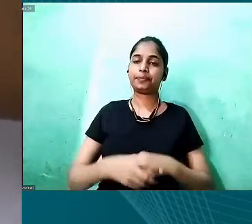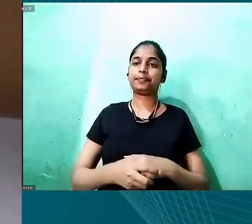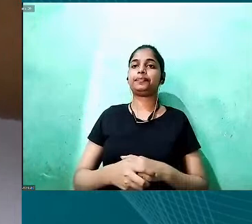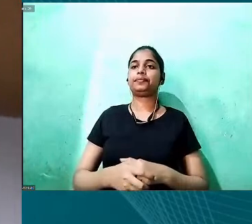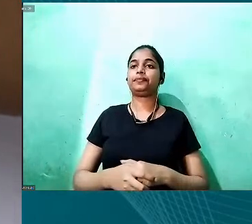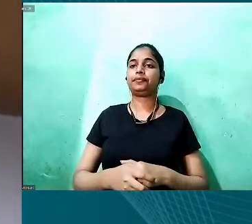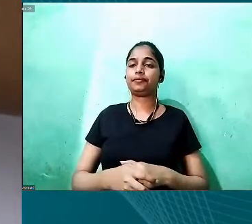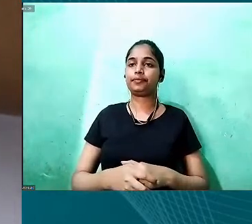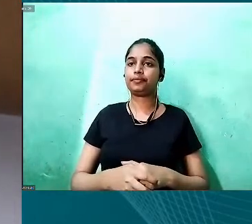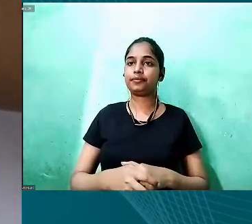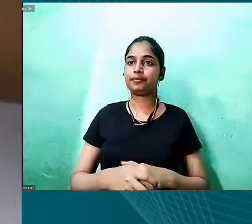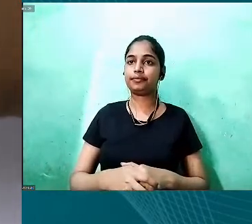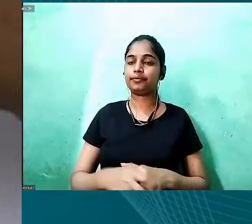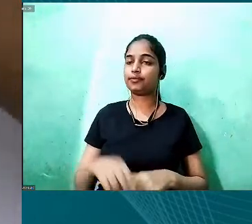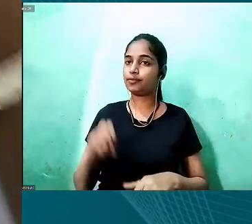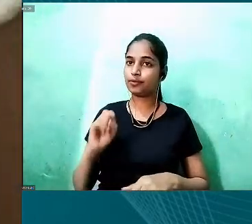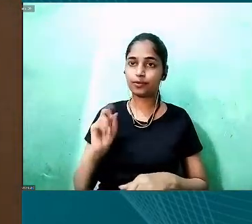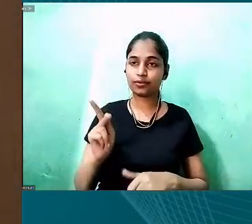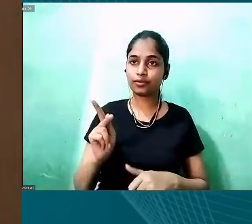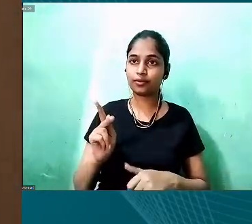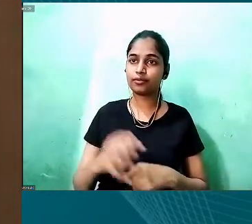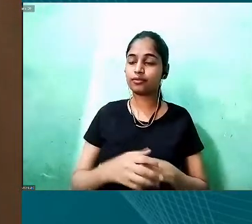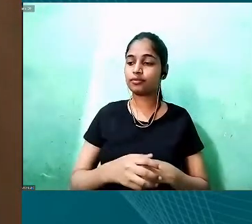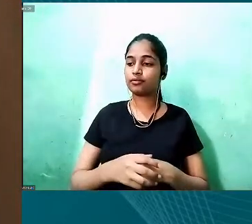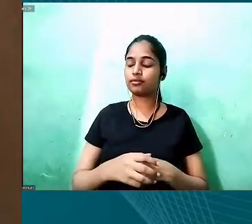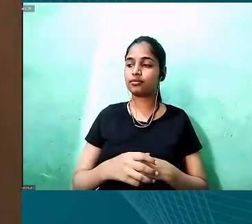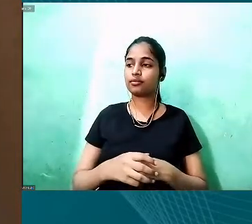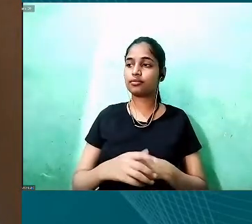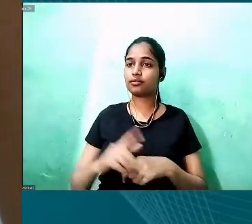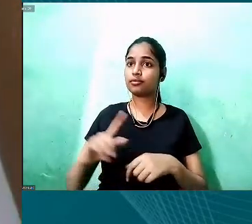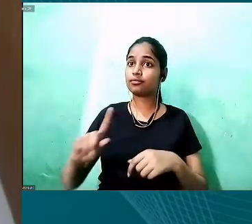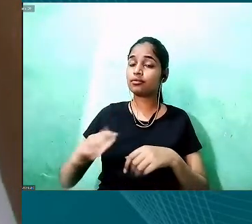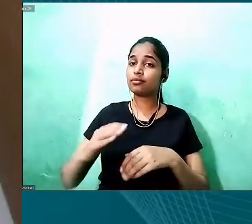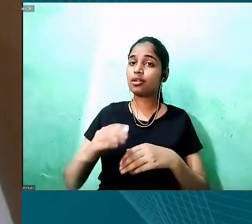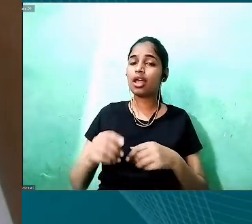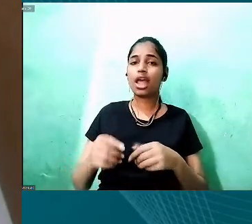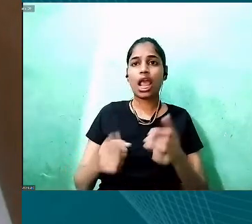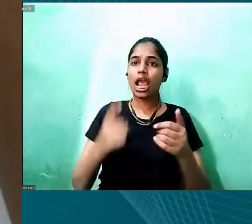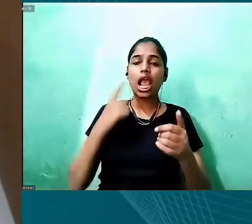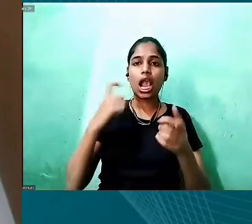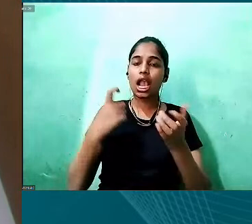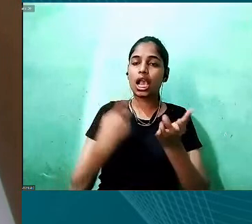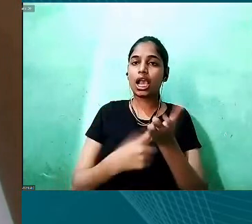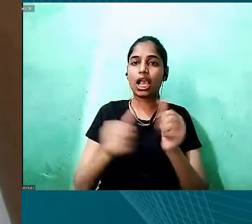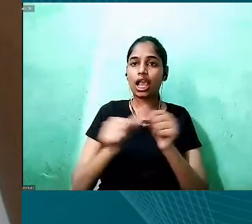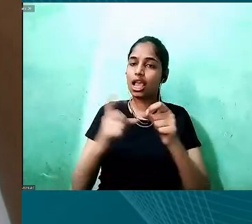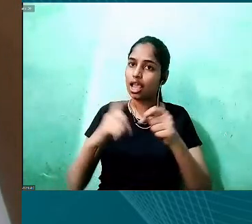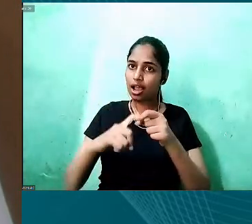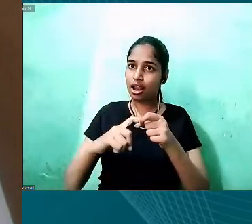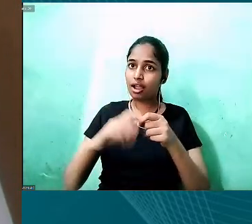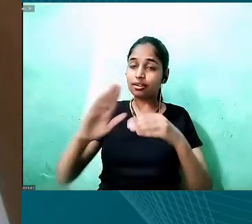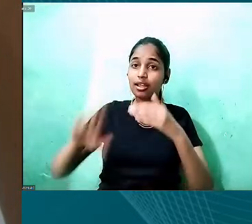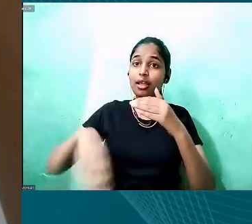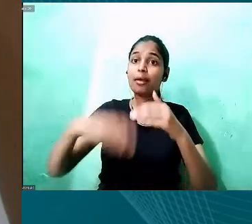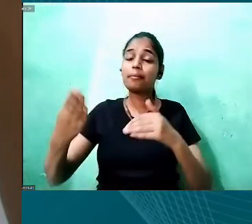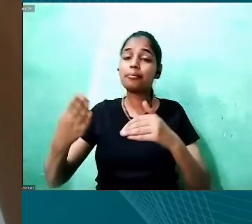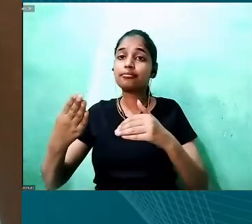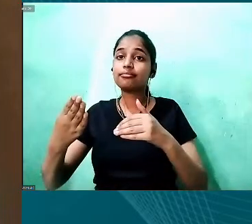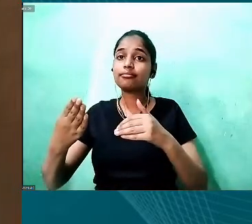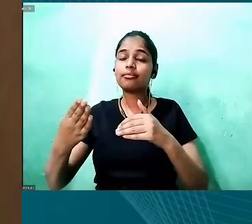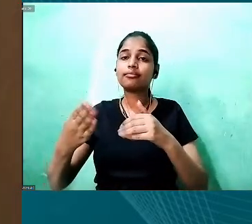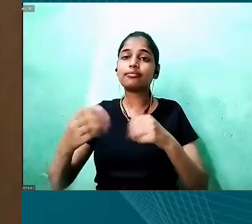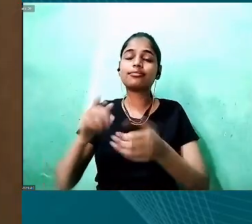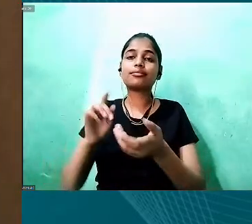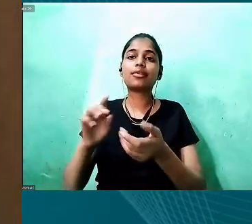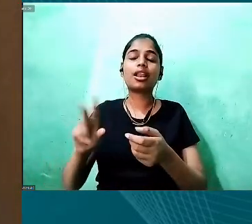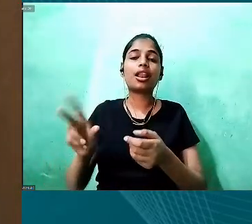Okay. Then he travels to London, where he has his second house. So, the writer was